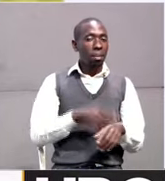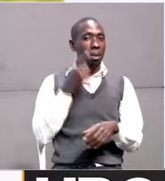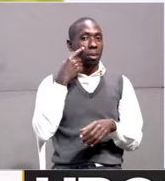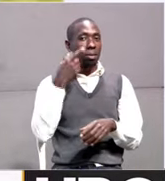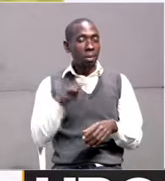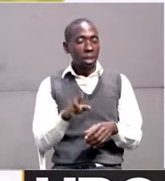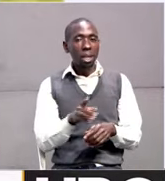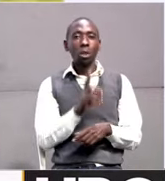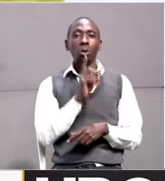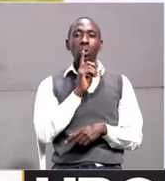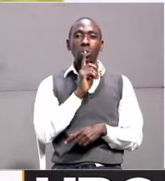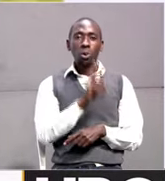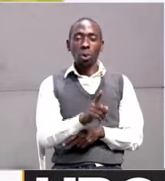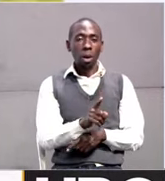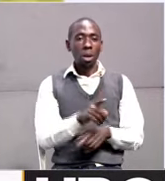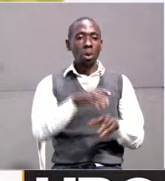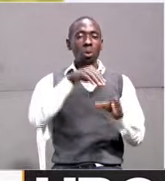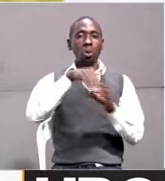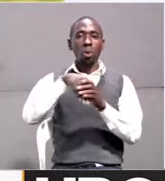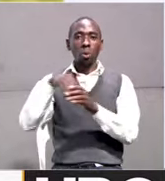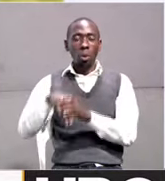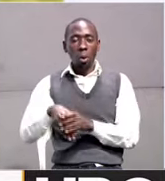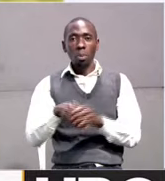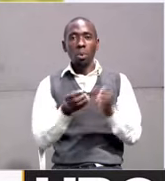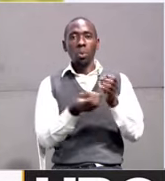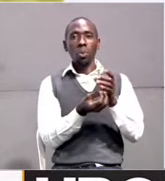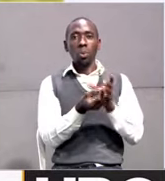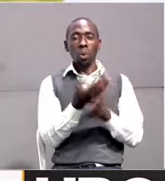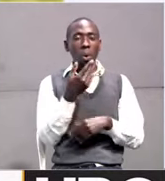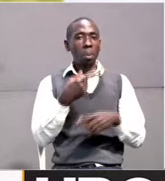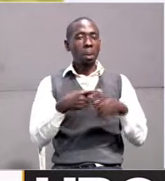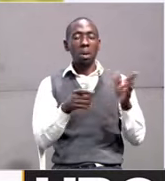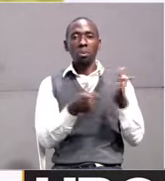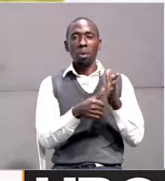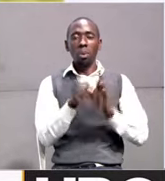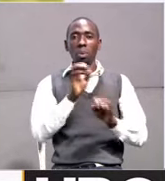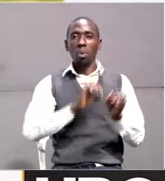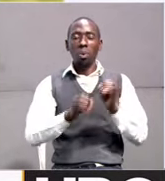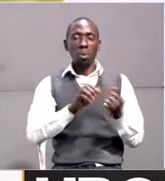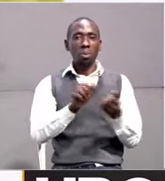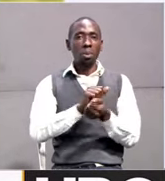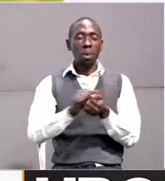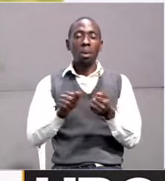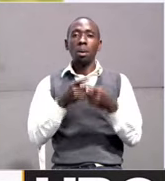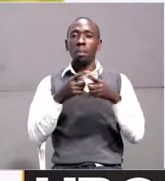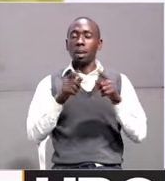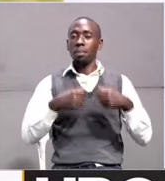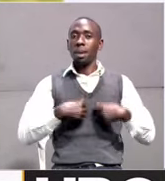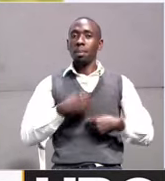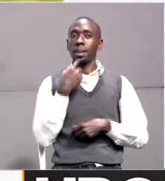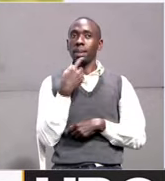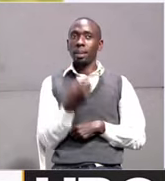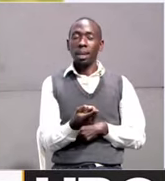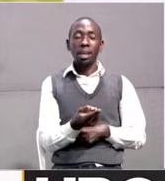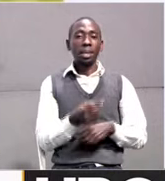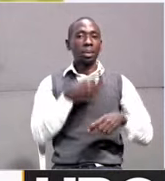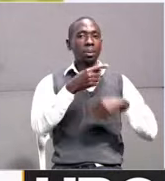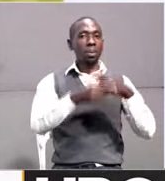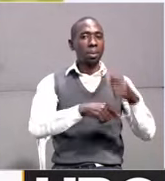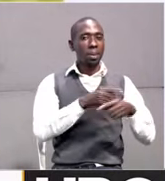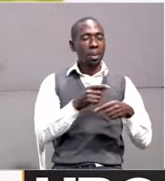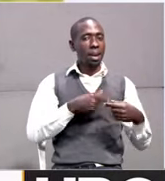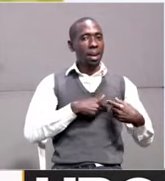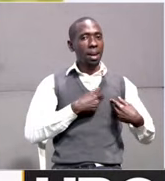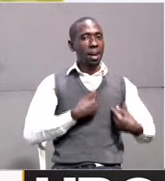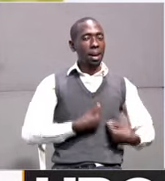a crop without much trouble. Though, I must say, they kept their huts